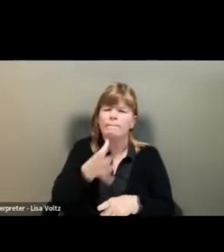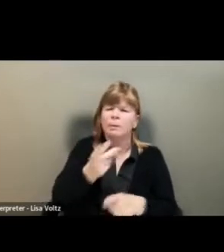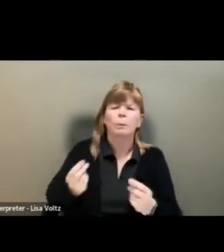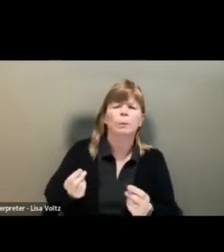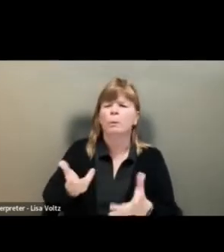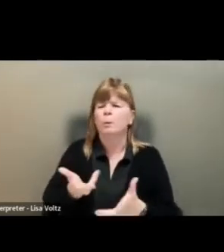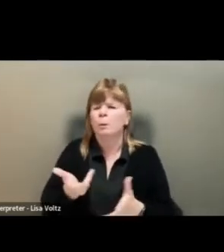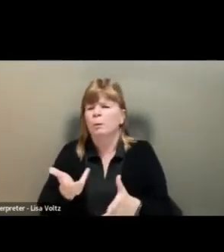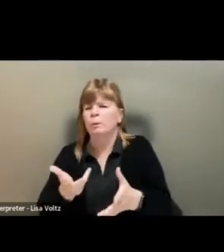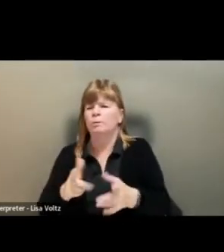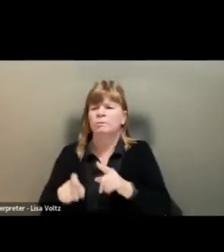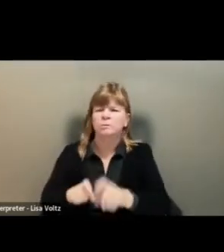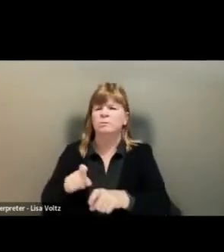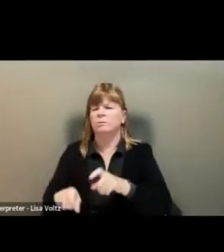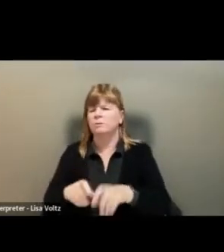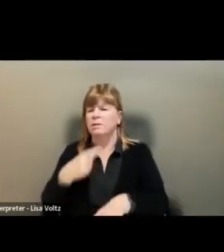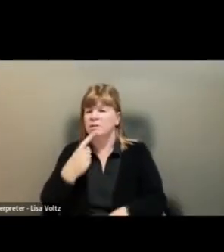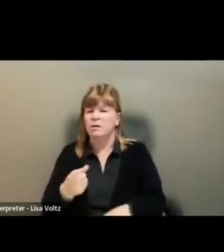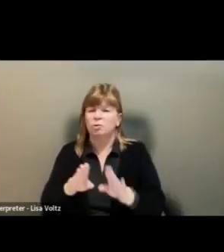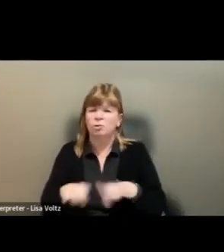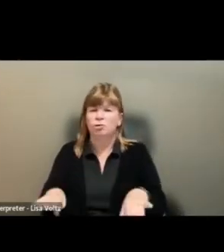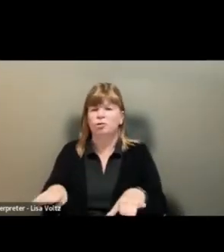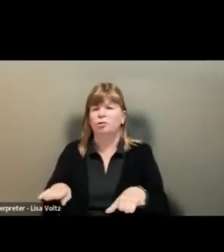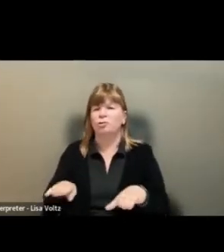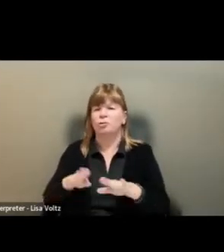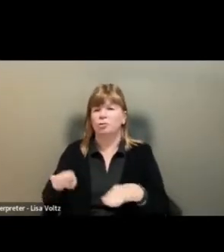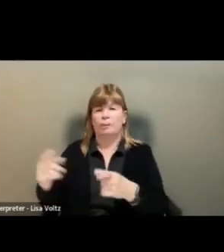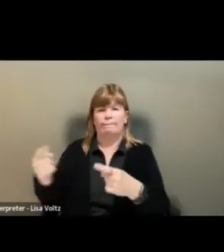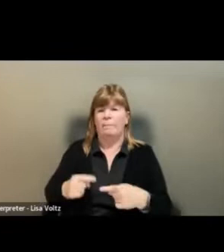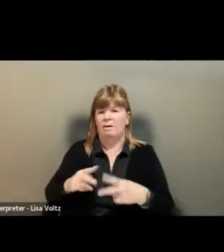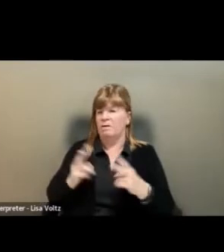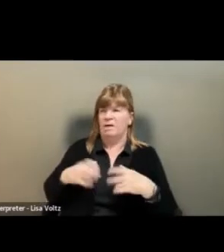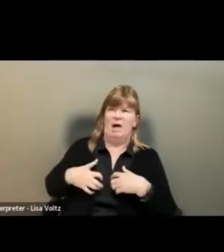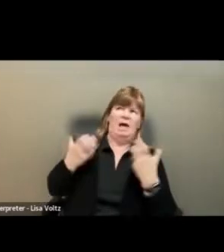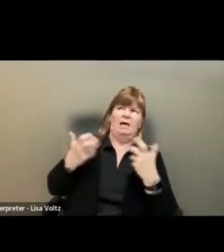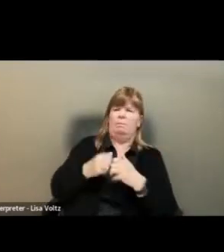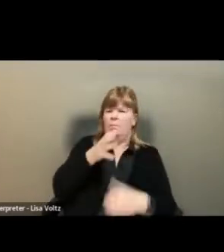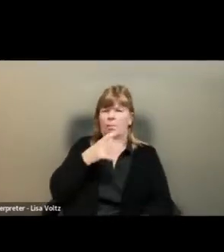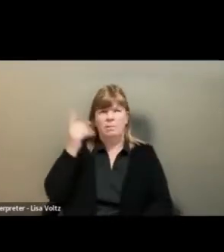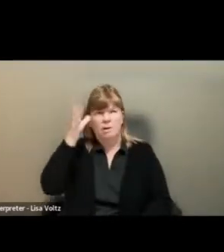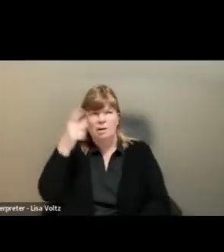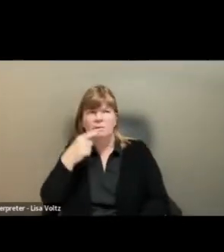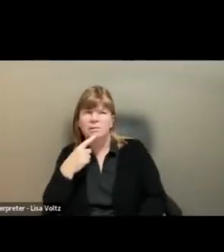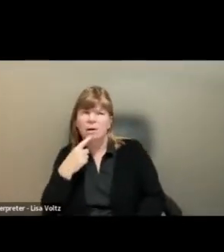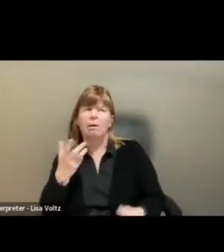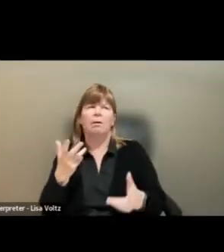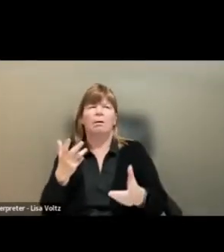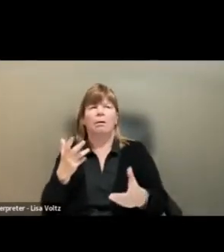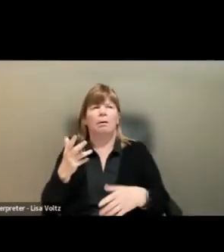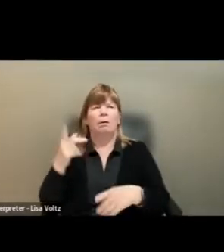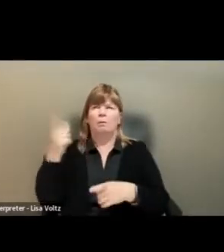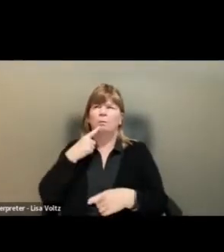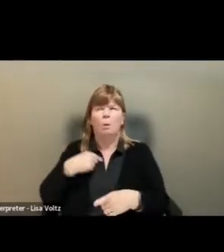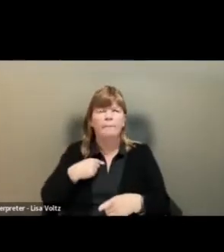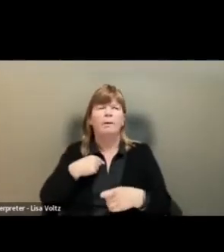doing, telling kids that, we had kids that came back that were very, very angry with their moms because their dad had told